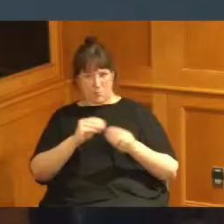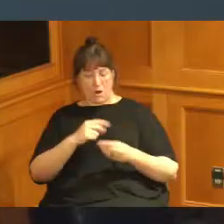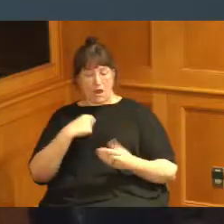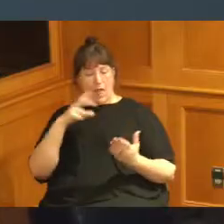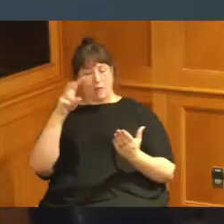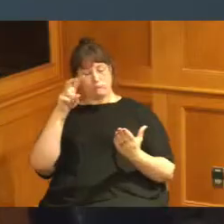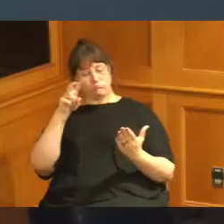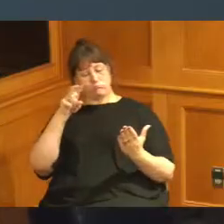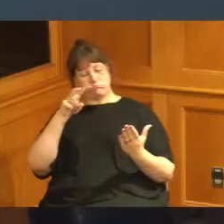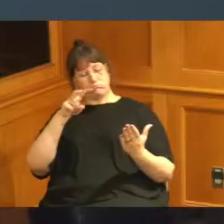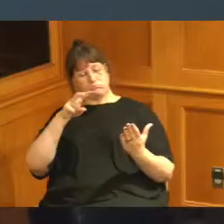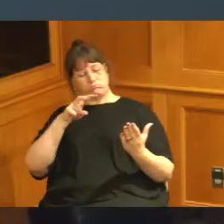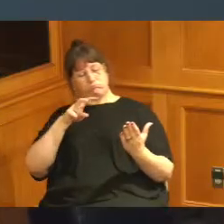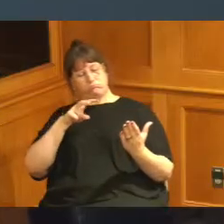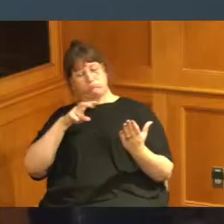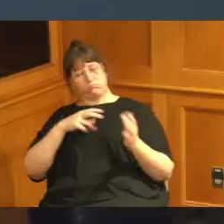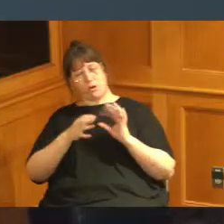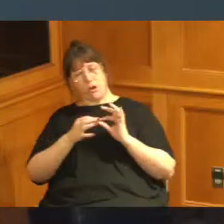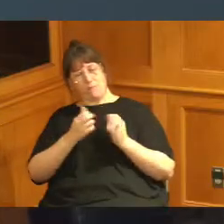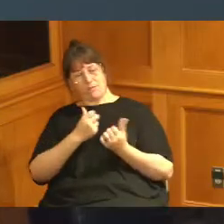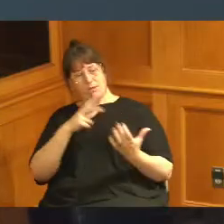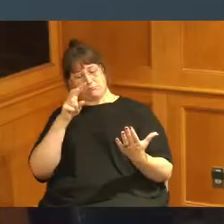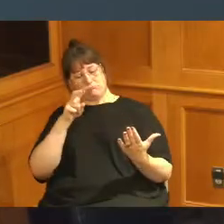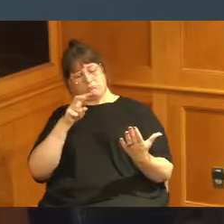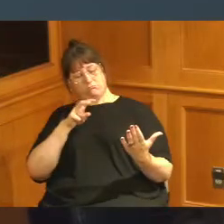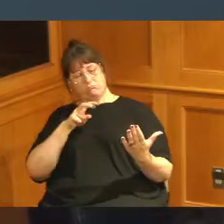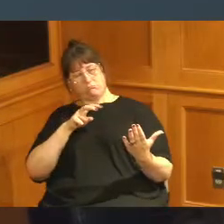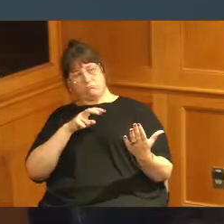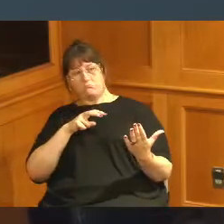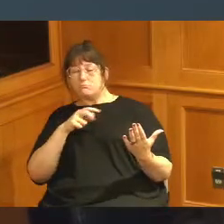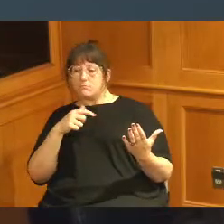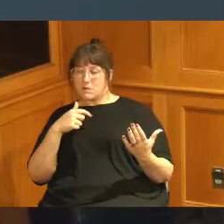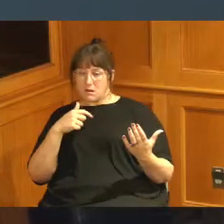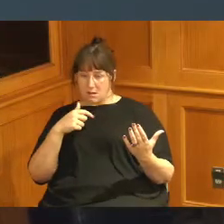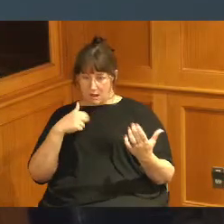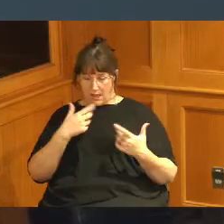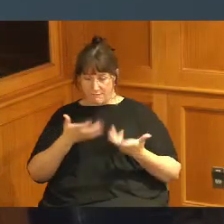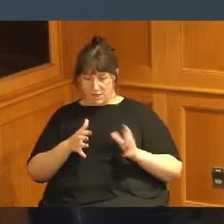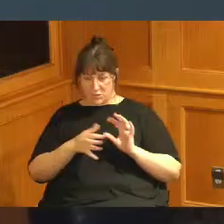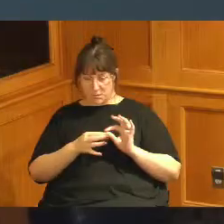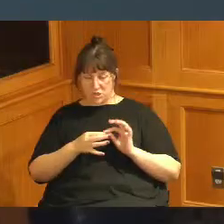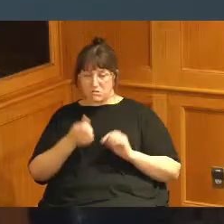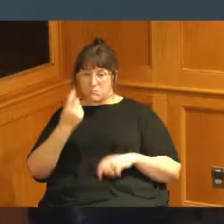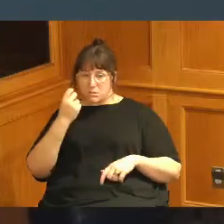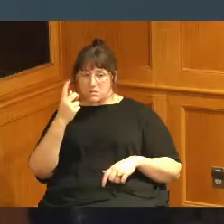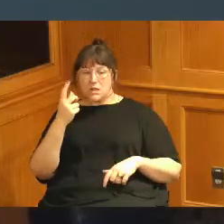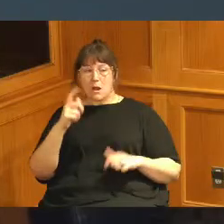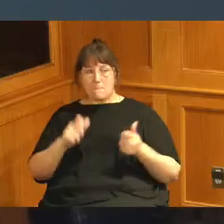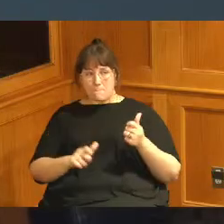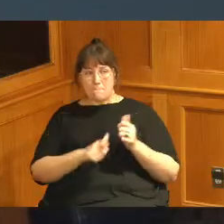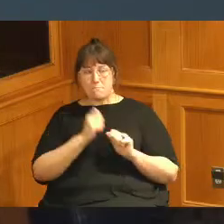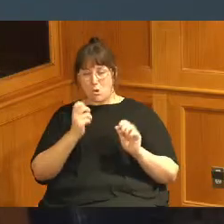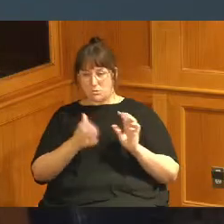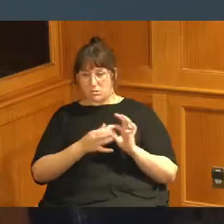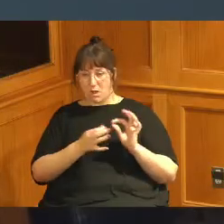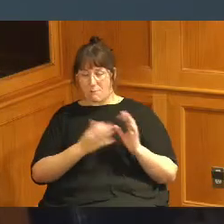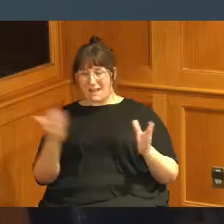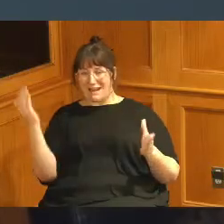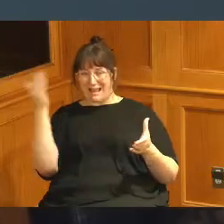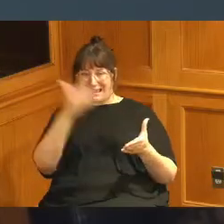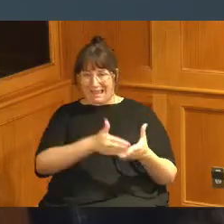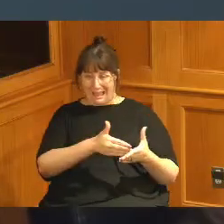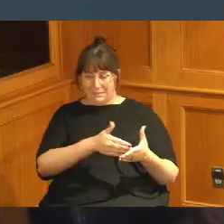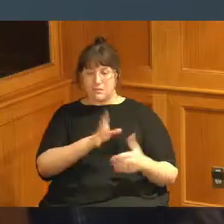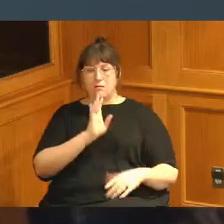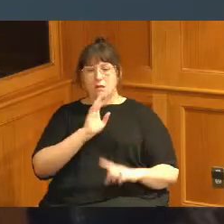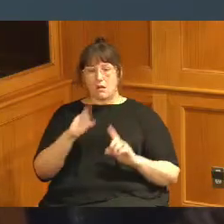comments that came in. Like, as I said, I mentioned all the comments. A large majority of comments against talked